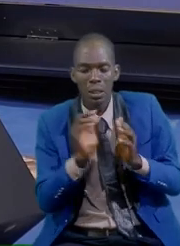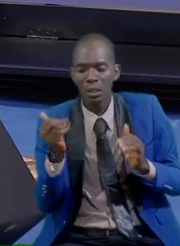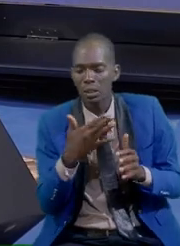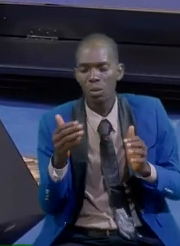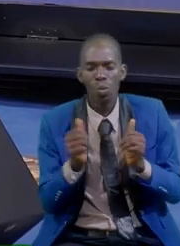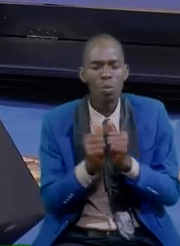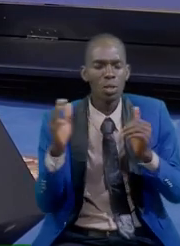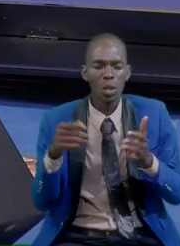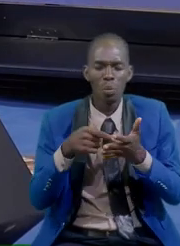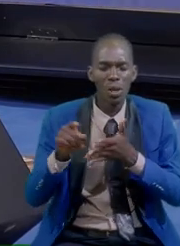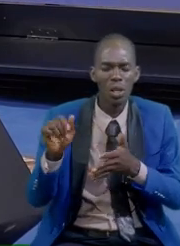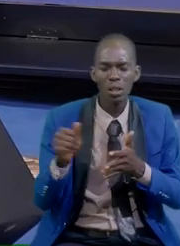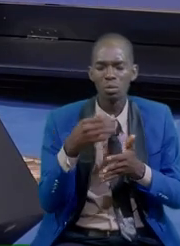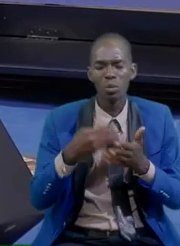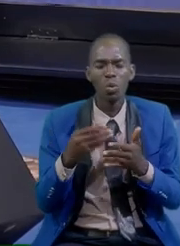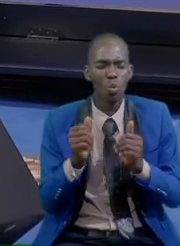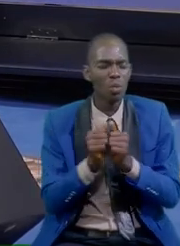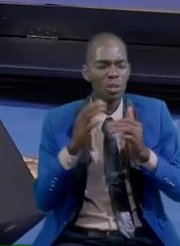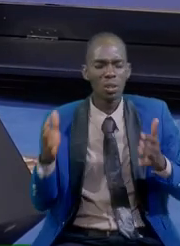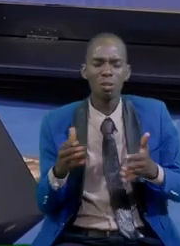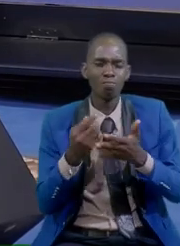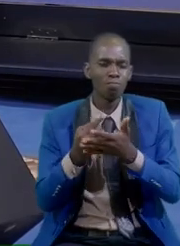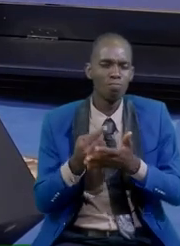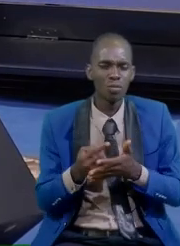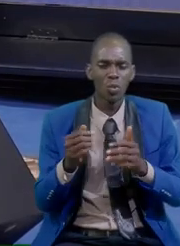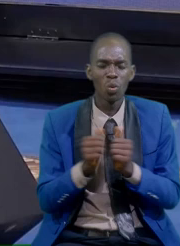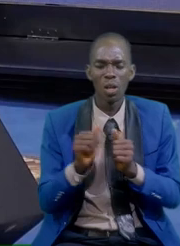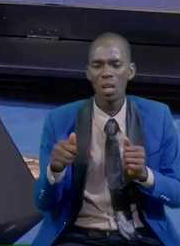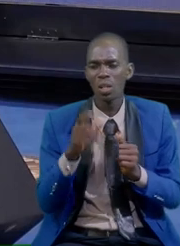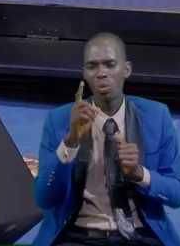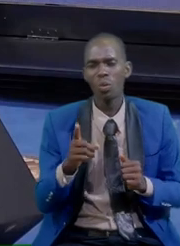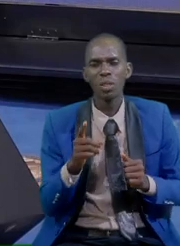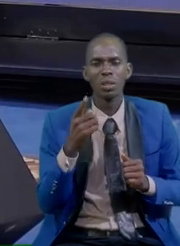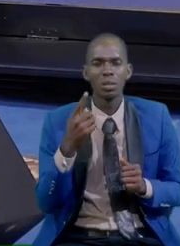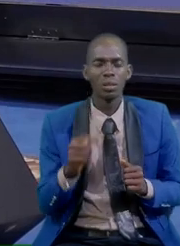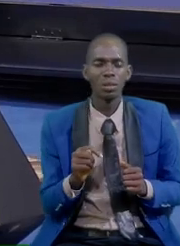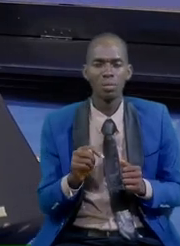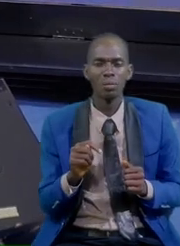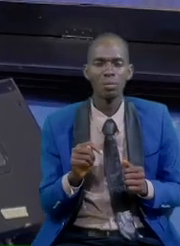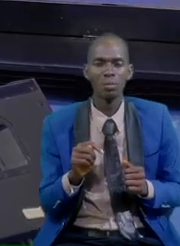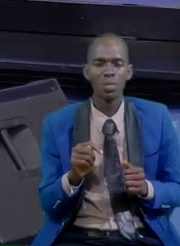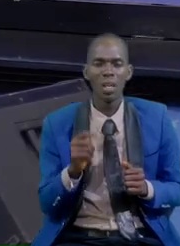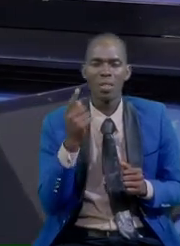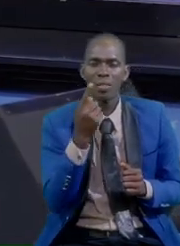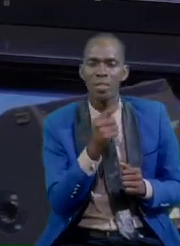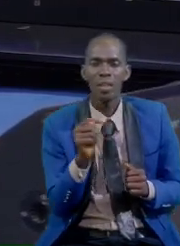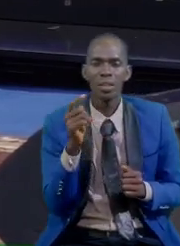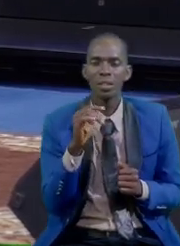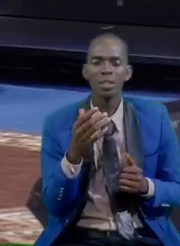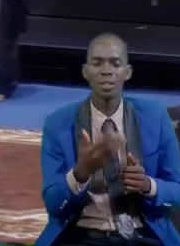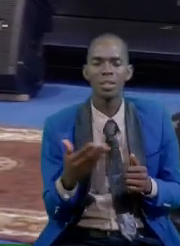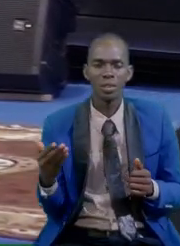without consulting with anybody, the magistrates on their own, the sin in their